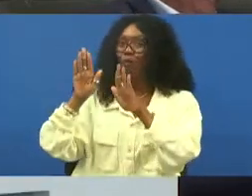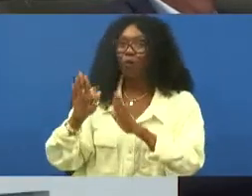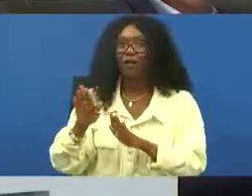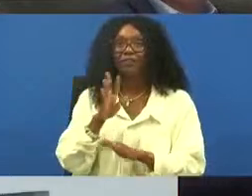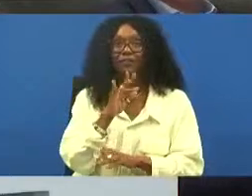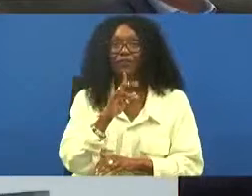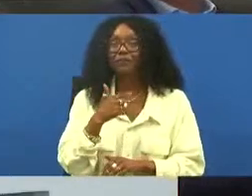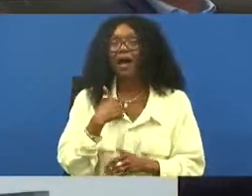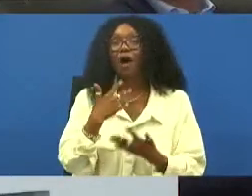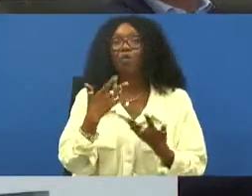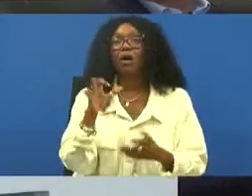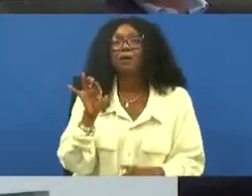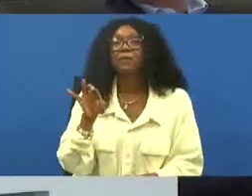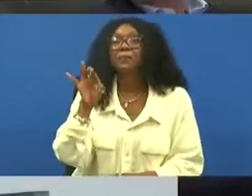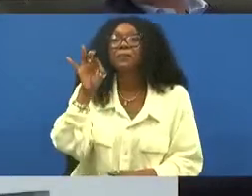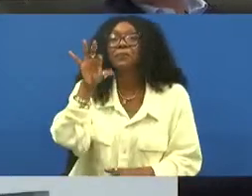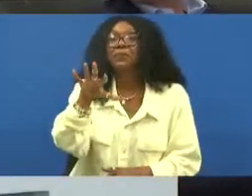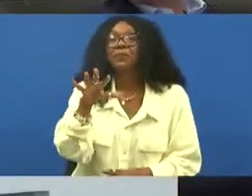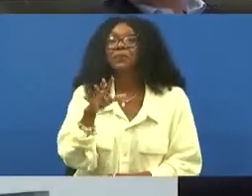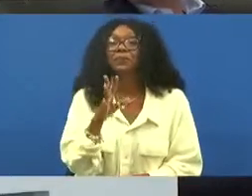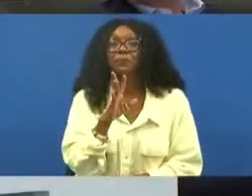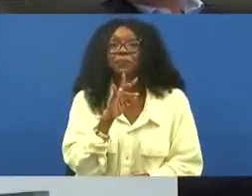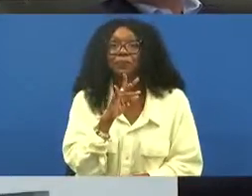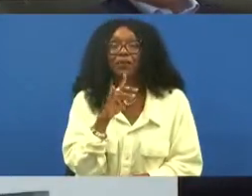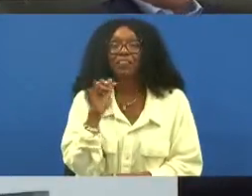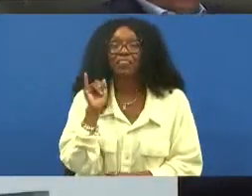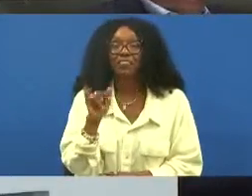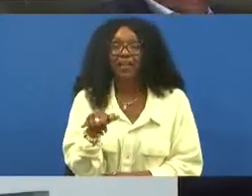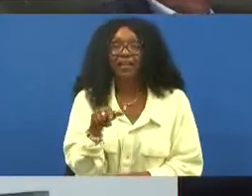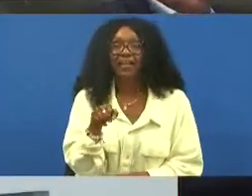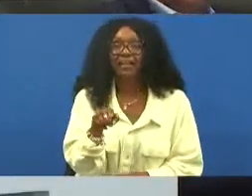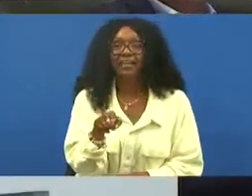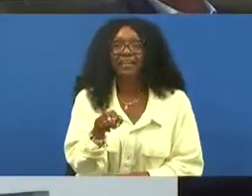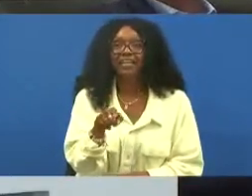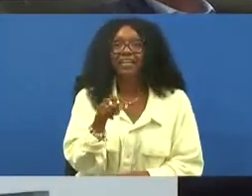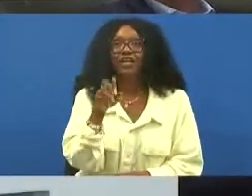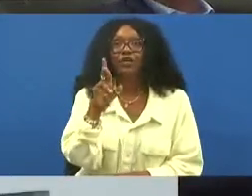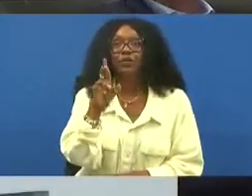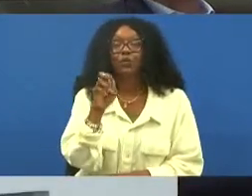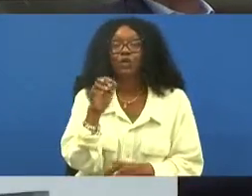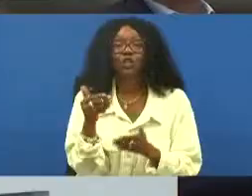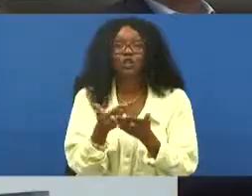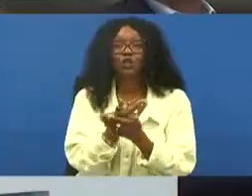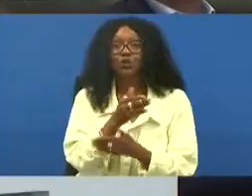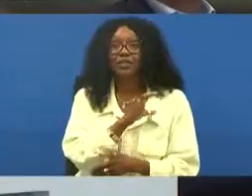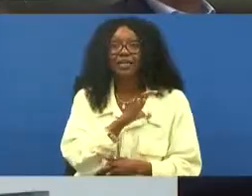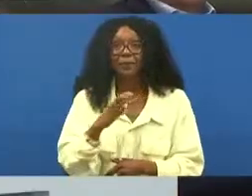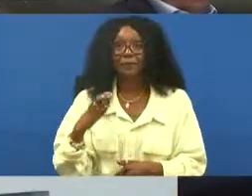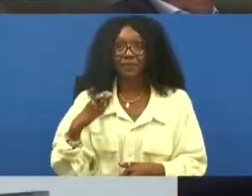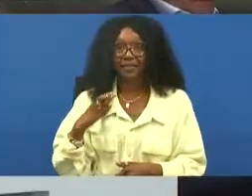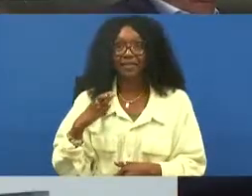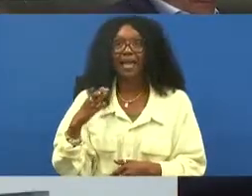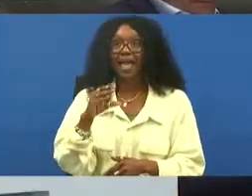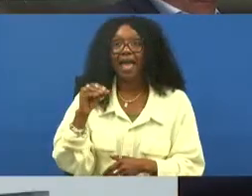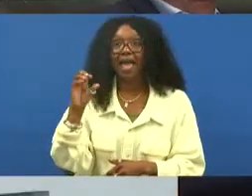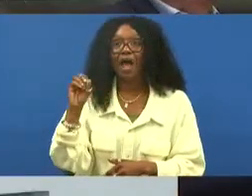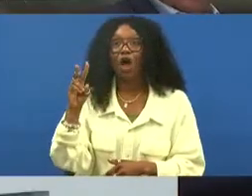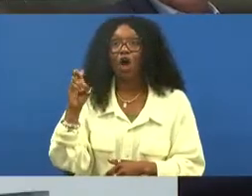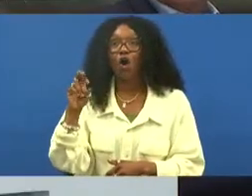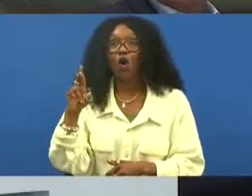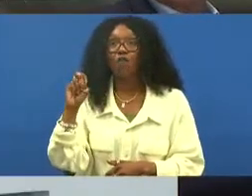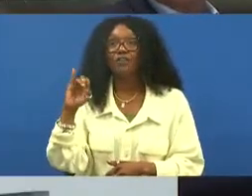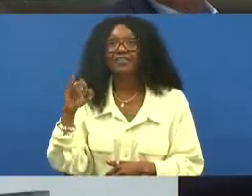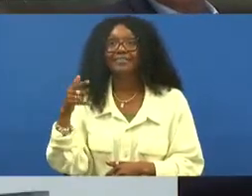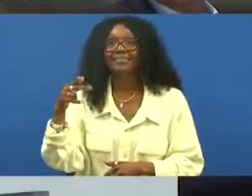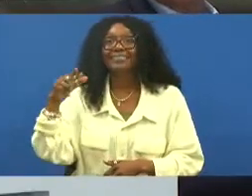put my 2 cents in and tell you that as part of the review committee and as part of the oversight committee, I couldn't be more